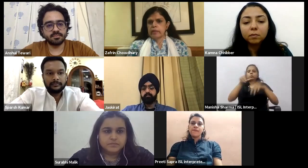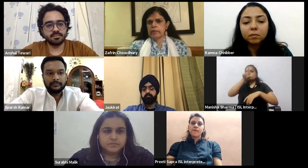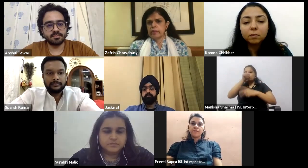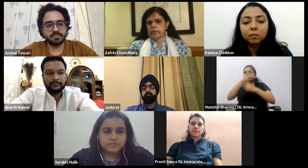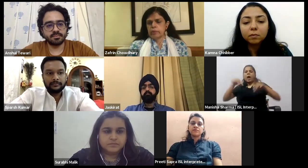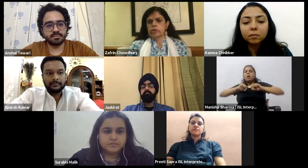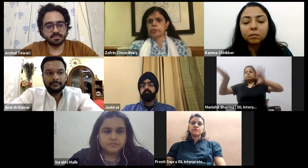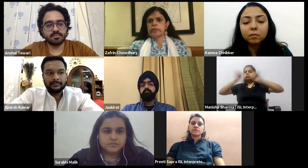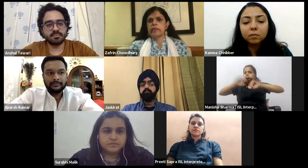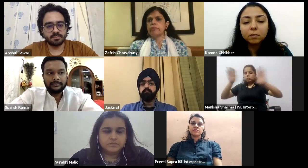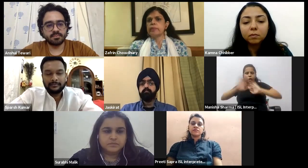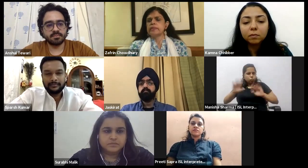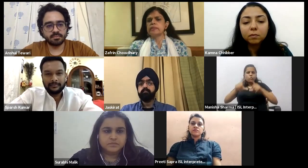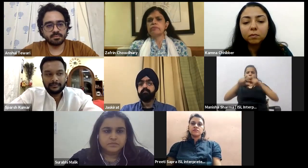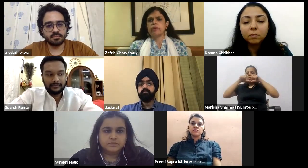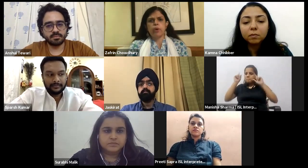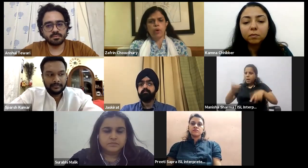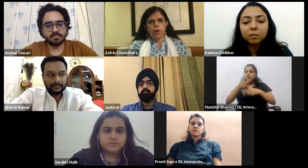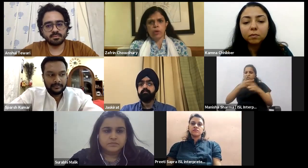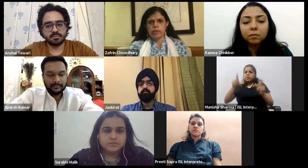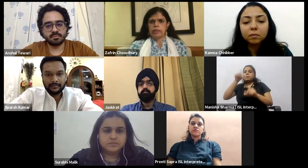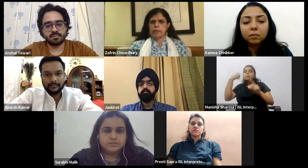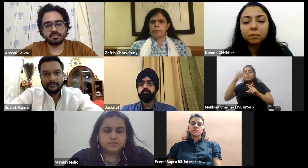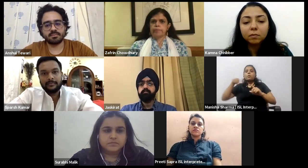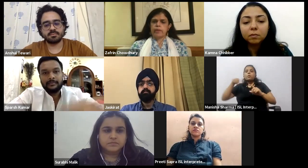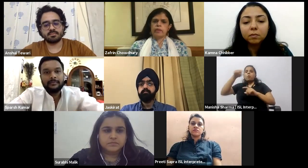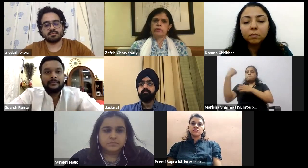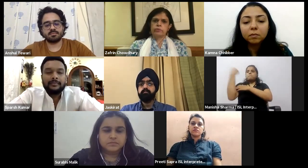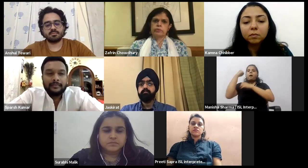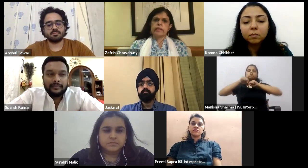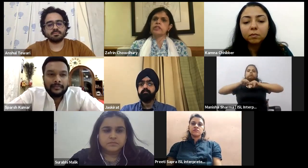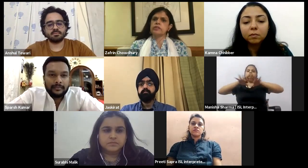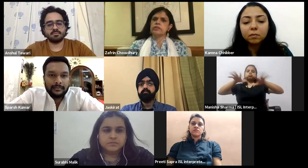had, we worked with influencers from all,